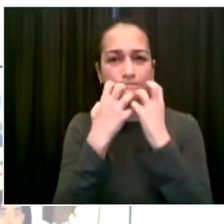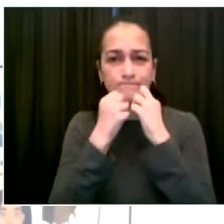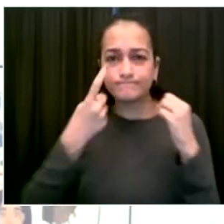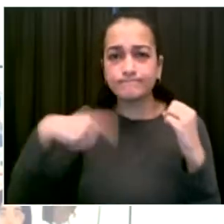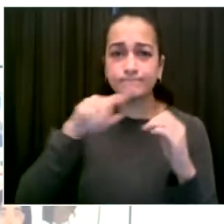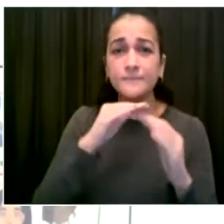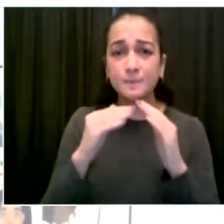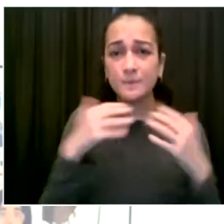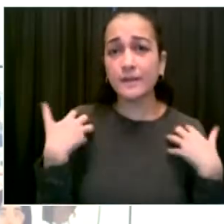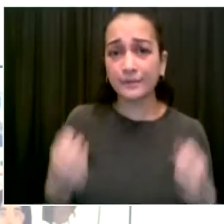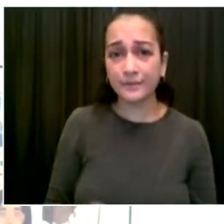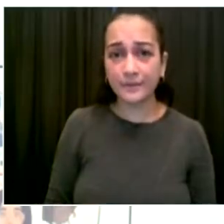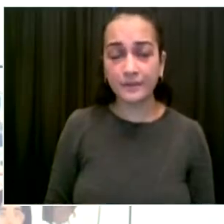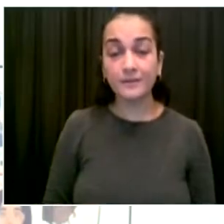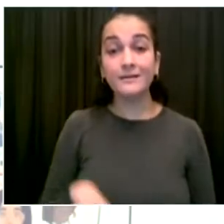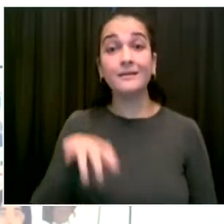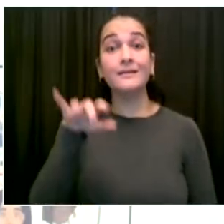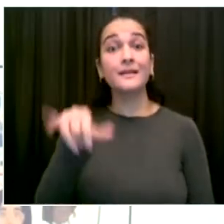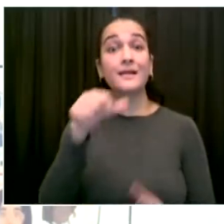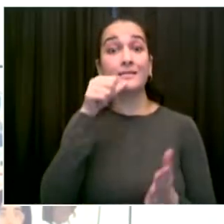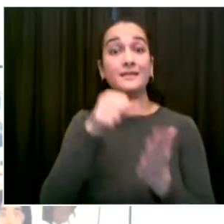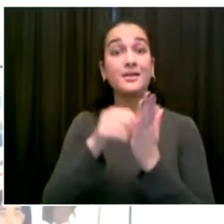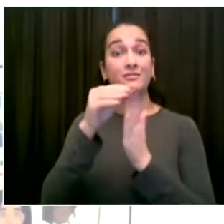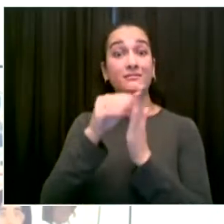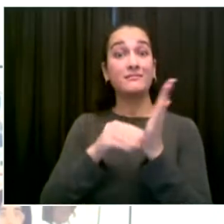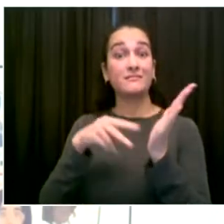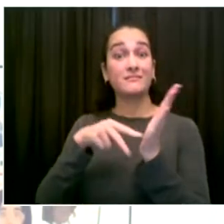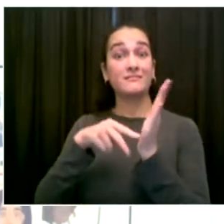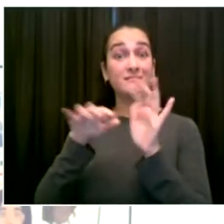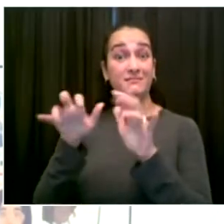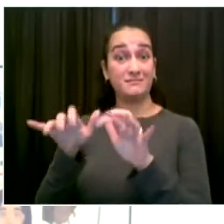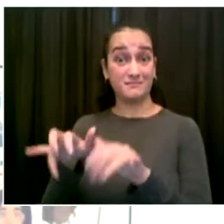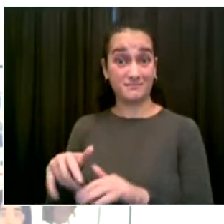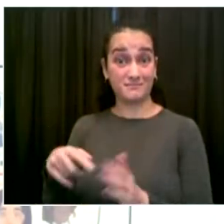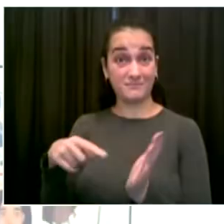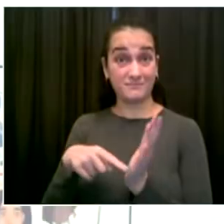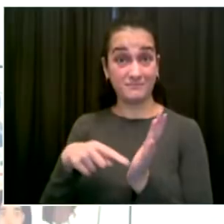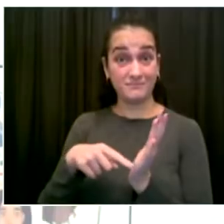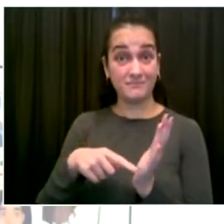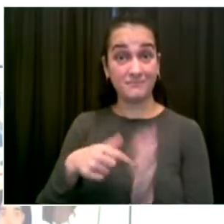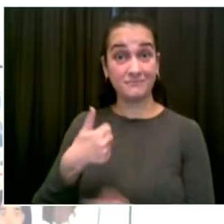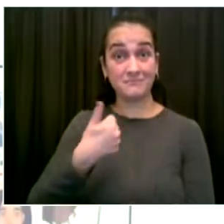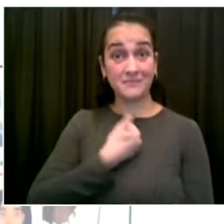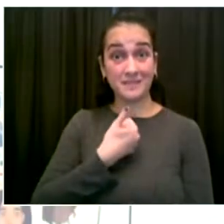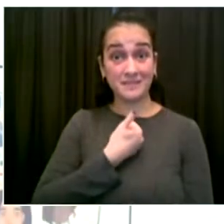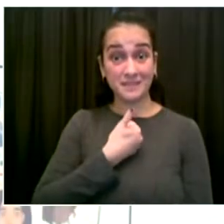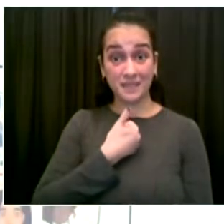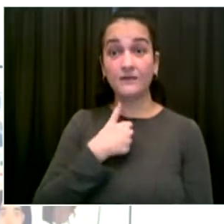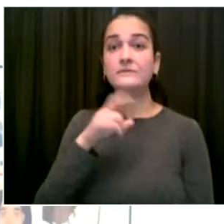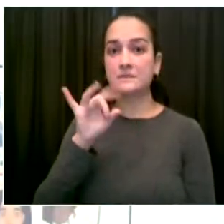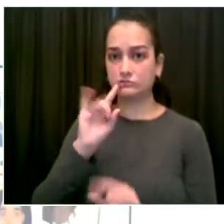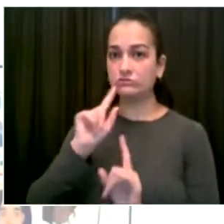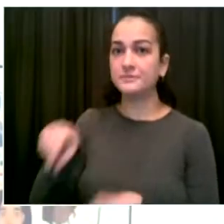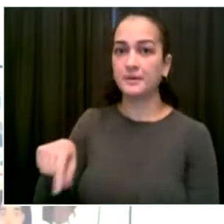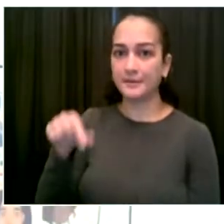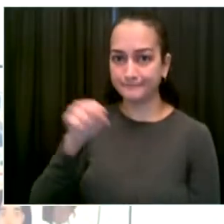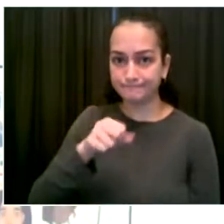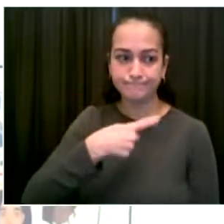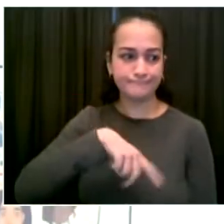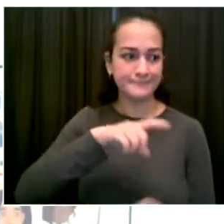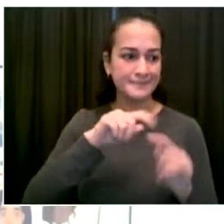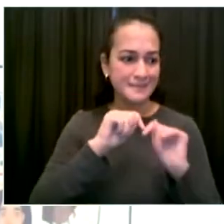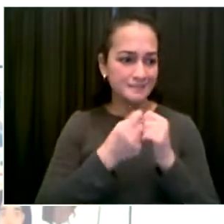know, I and my team responded to that letter. There were some specific points that were raised that did need to be